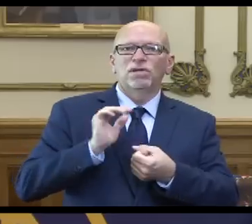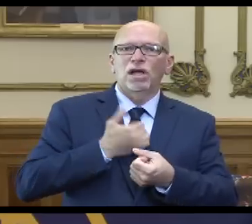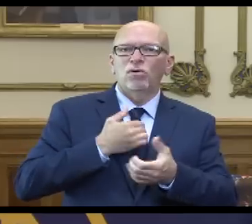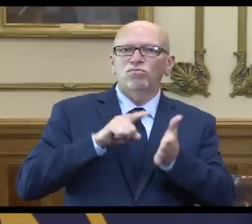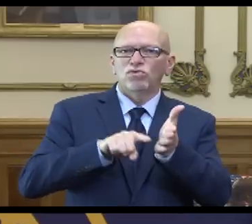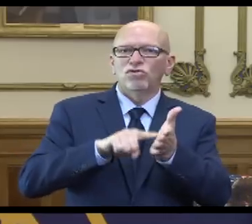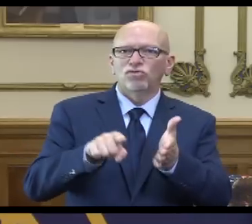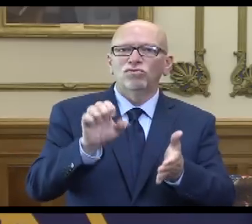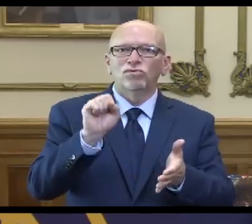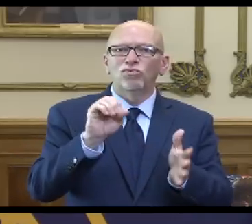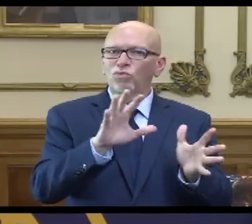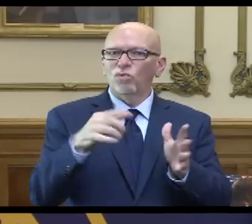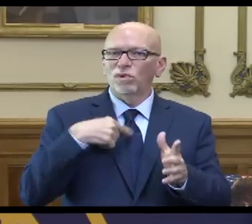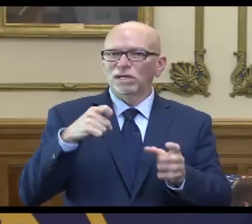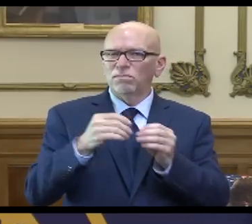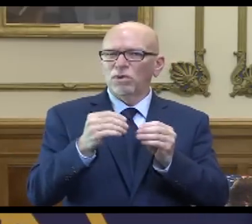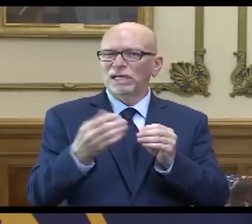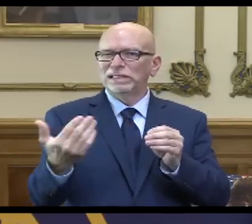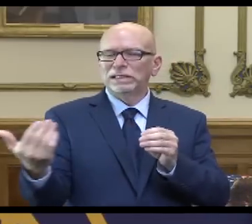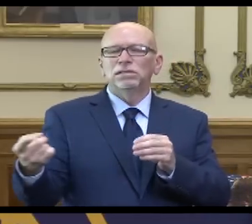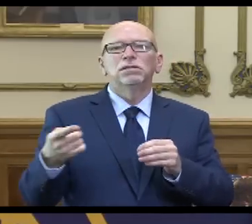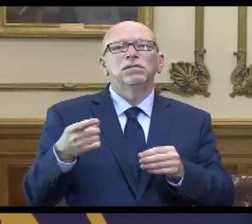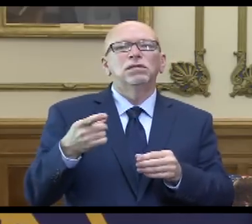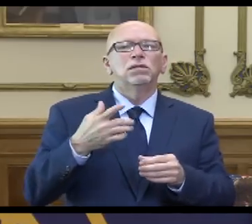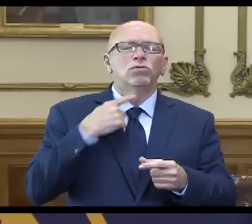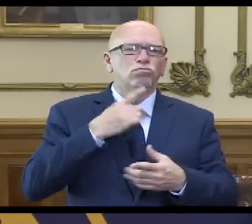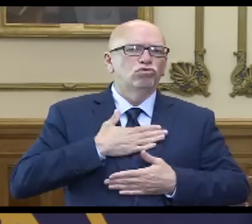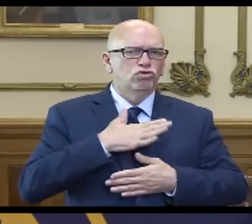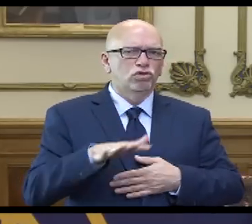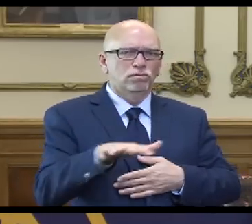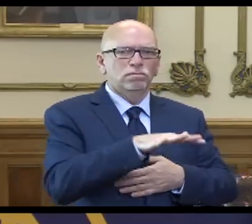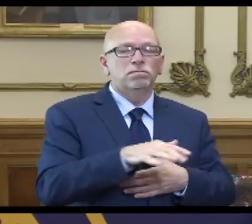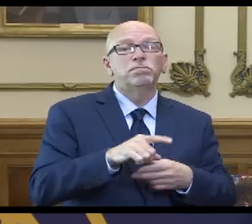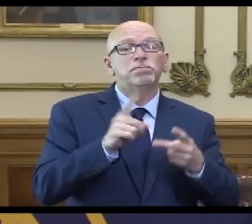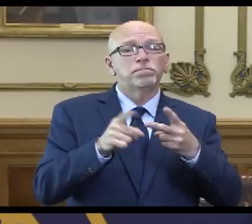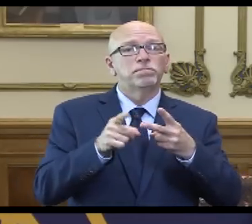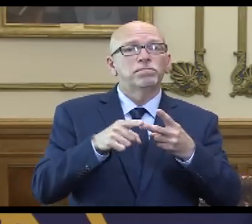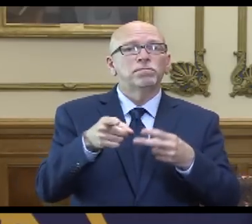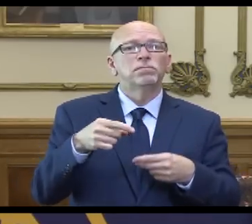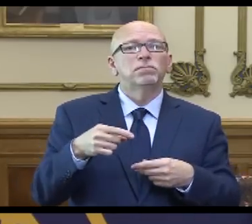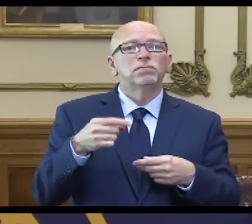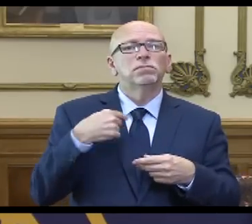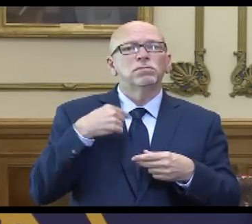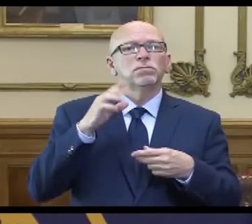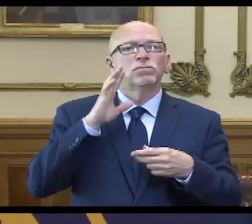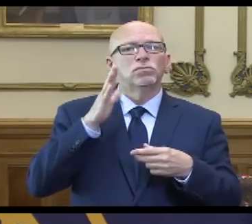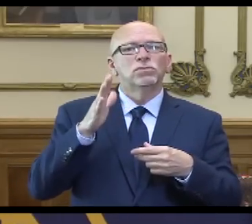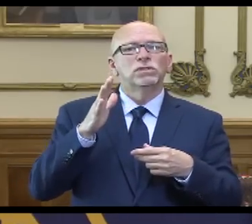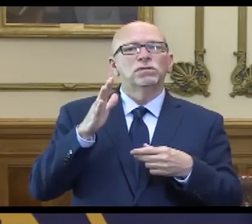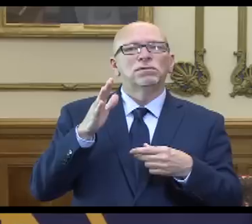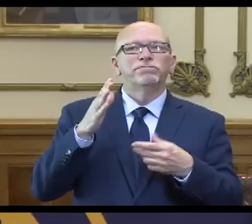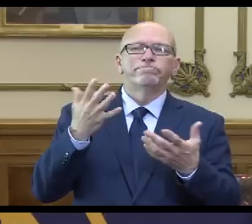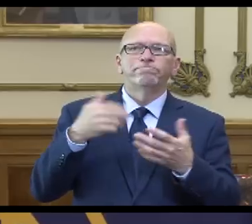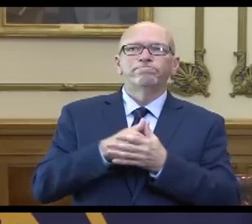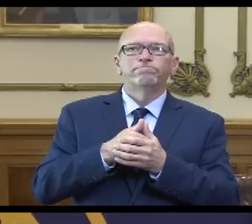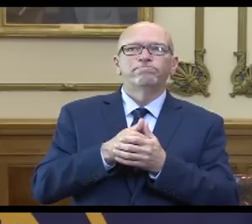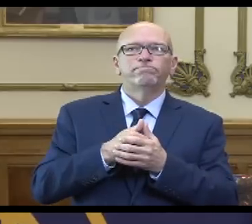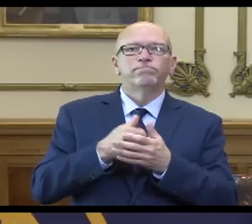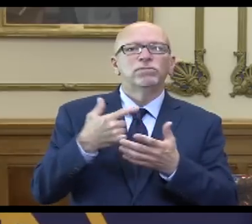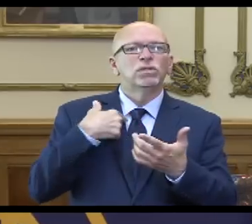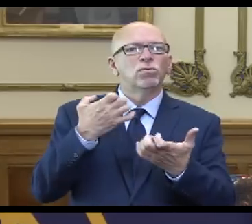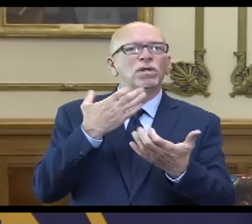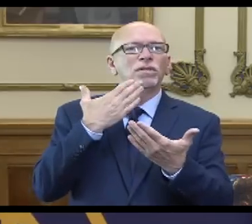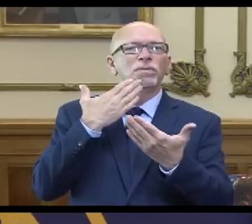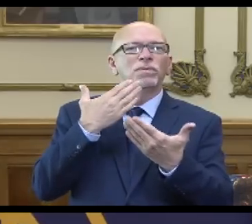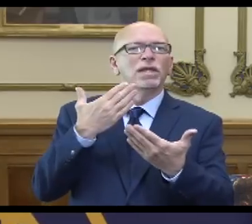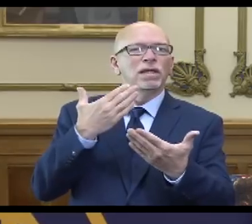us up on this. So much appreciation. And then secondly, I guess I'll say a word of thanks